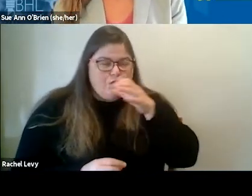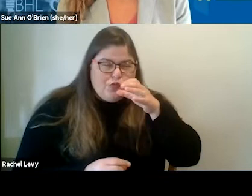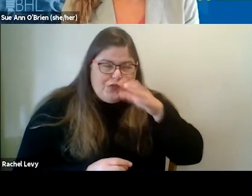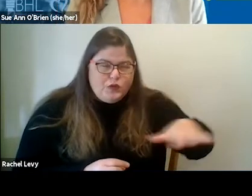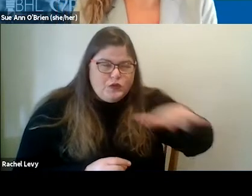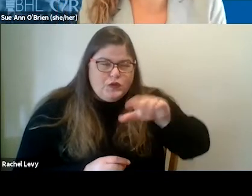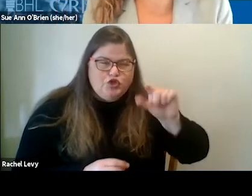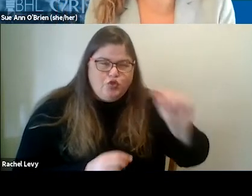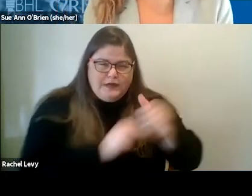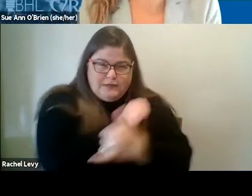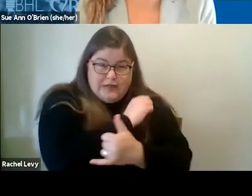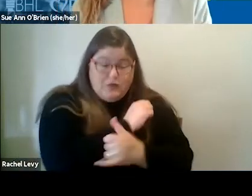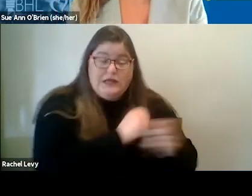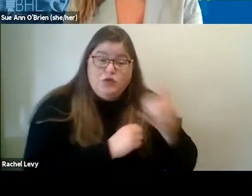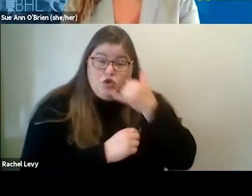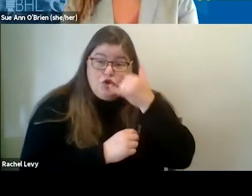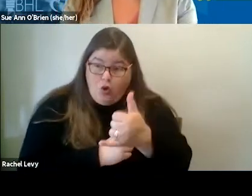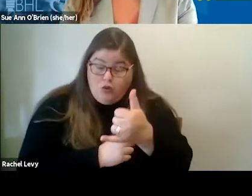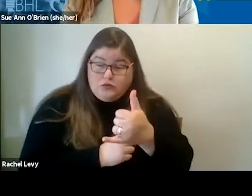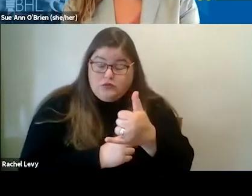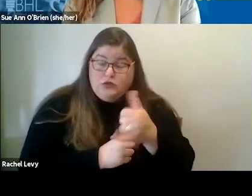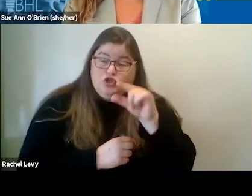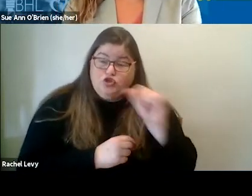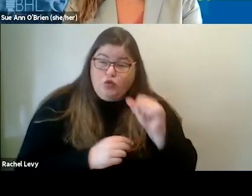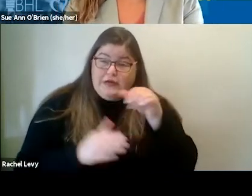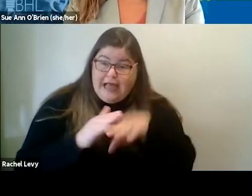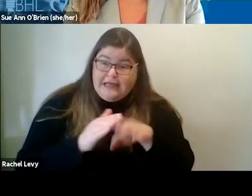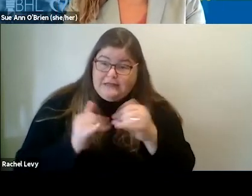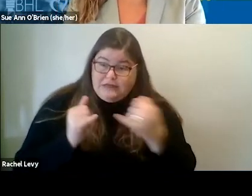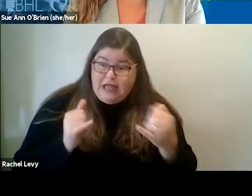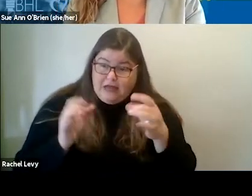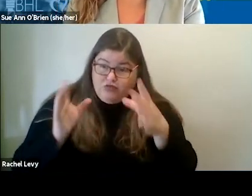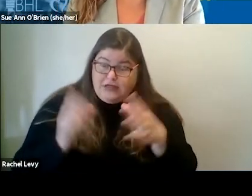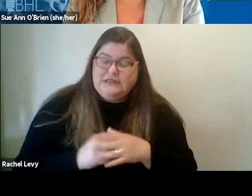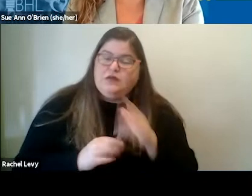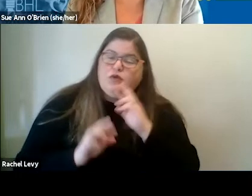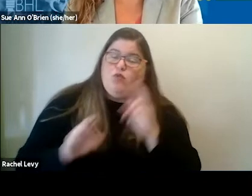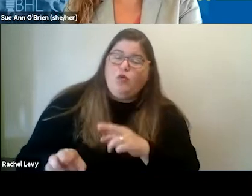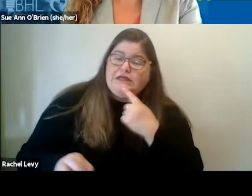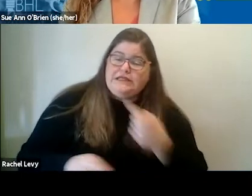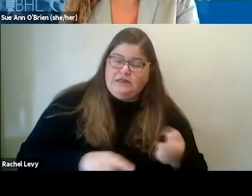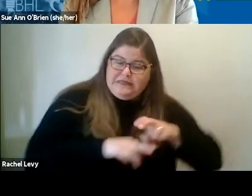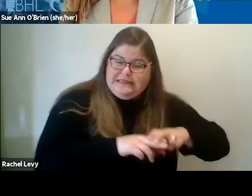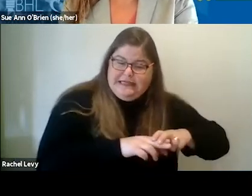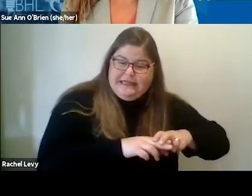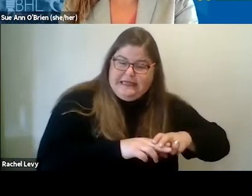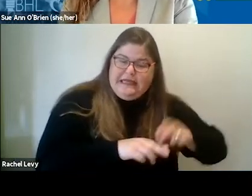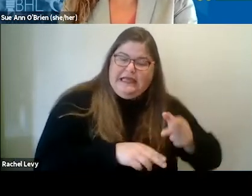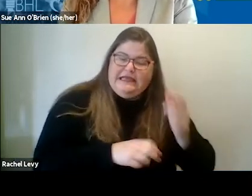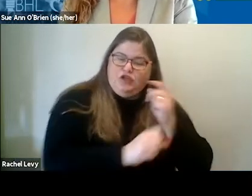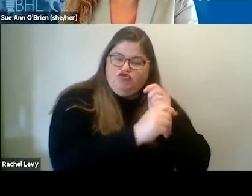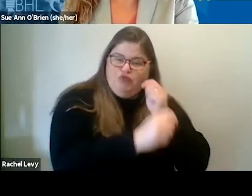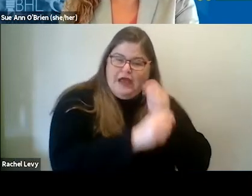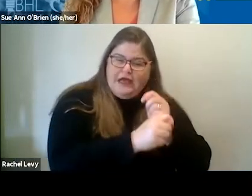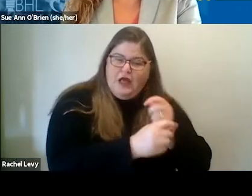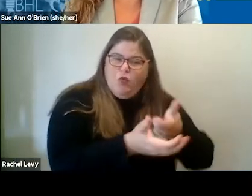He called the Georgia Crisis and Access Line, reported to the call taker that he was sitting in his pickup truck with a